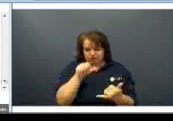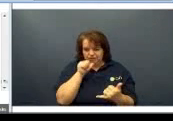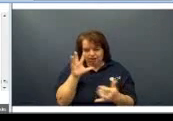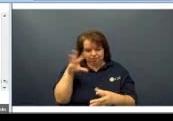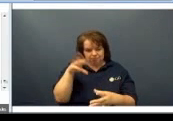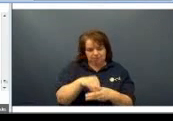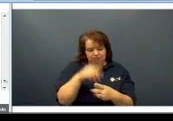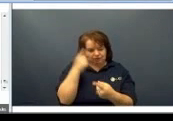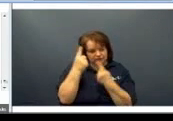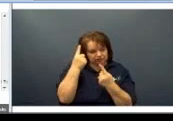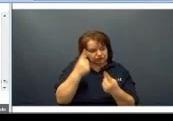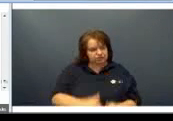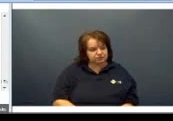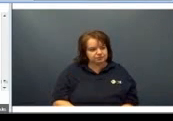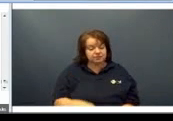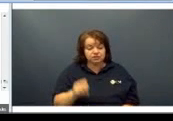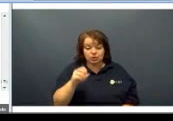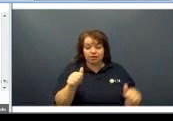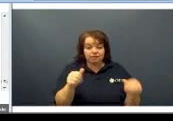at this point.